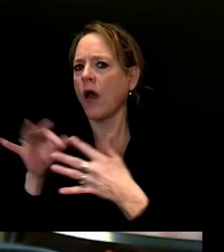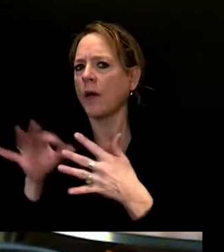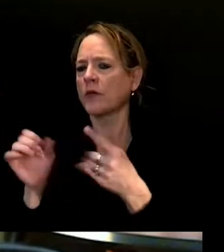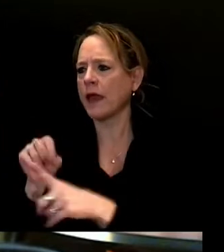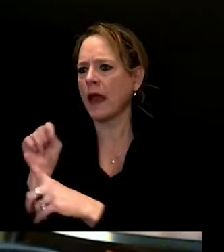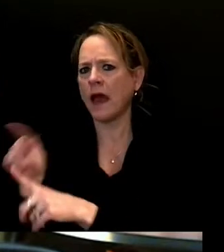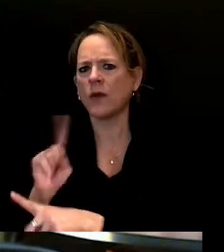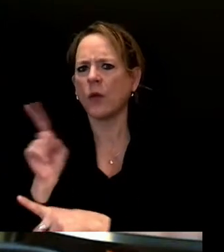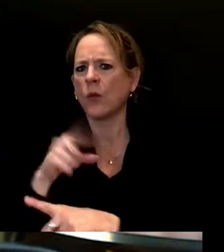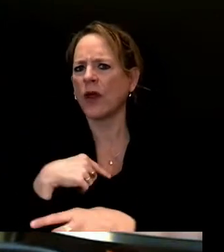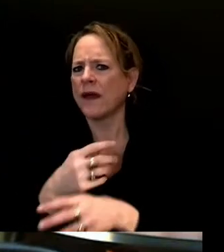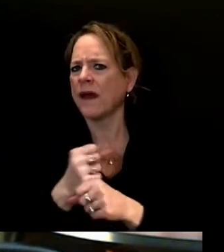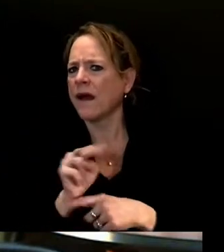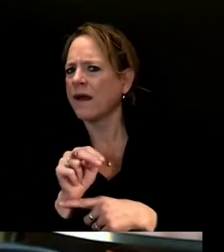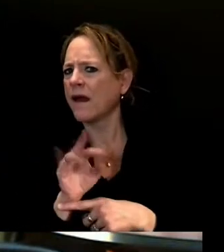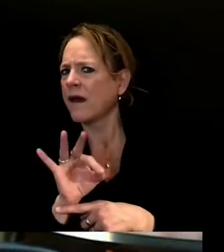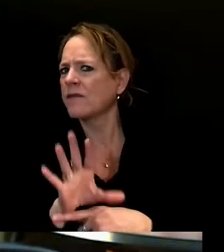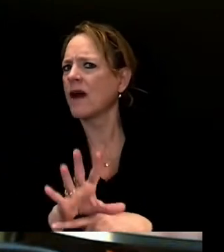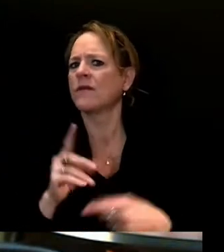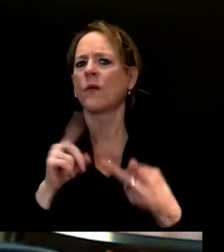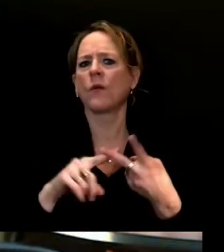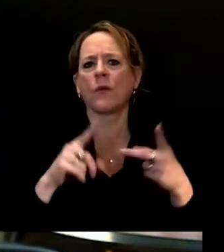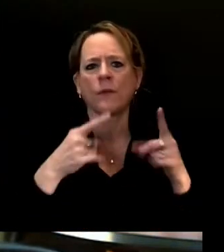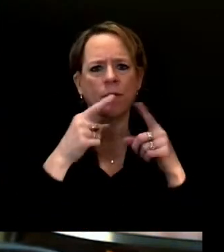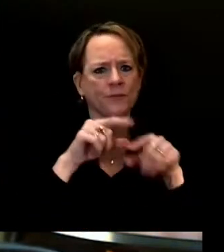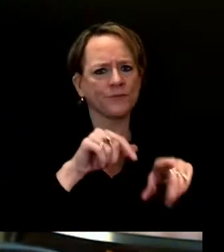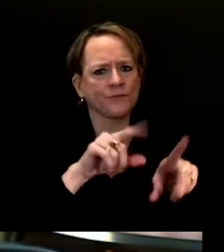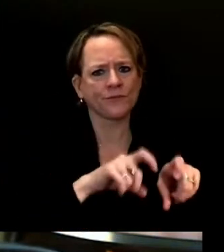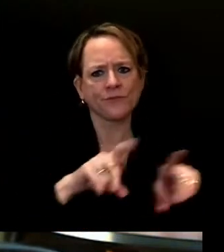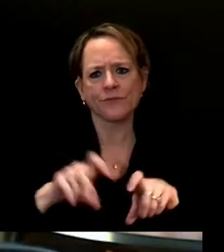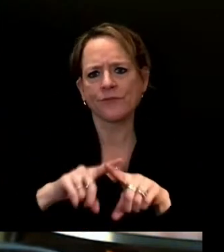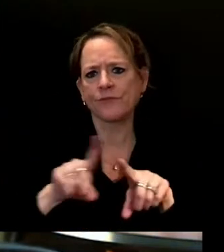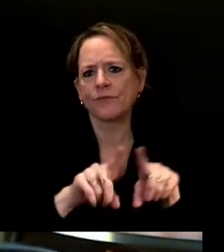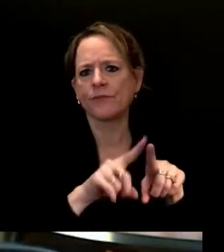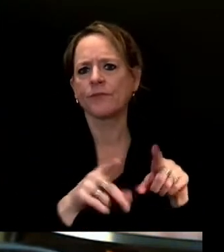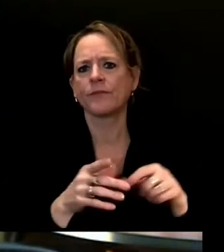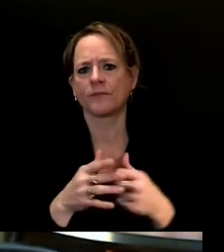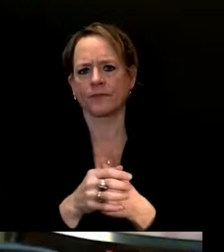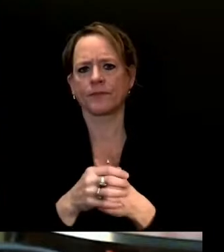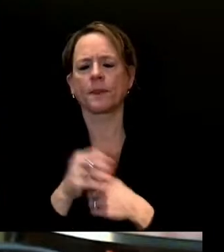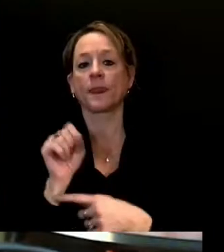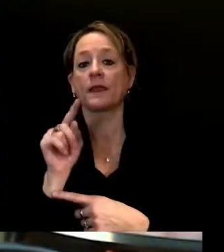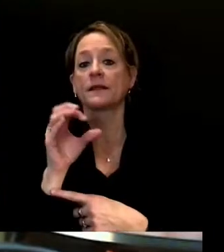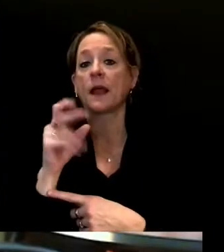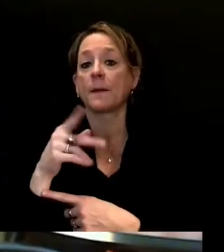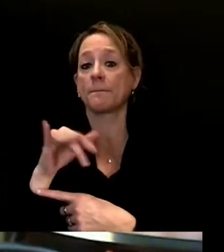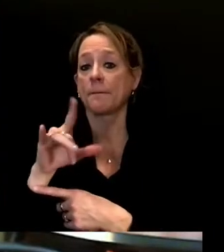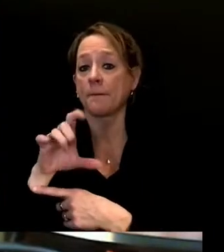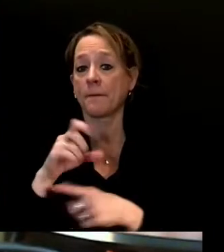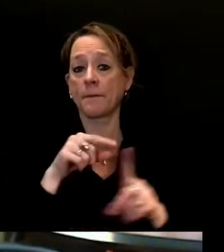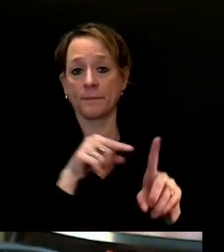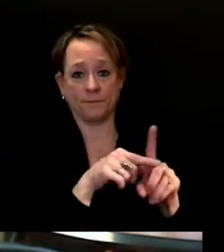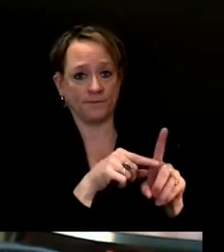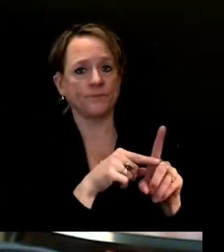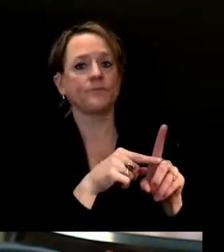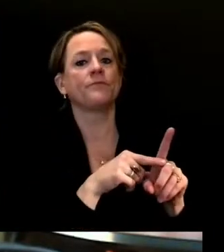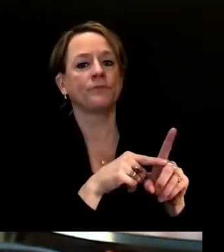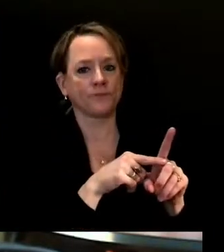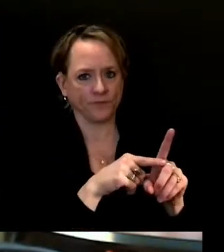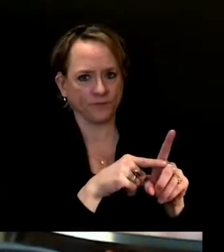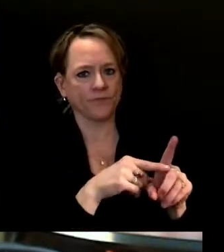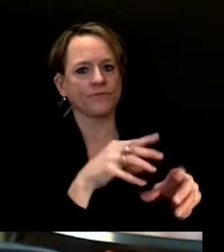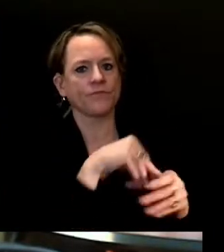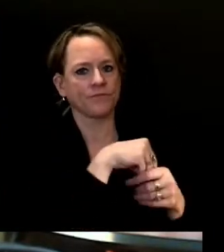the stockpile does include a large number of N95 masks that are deemed not